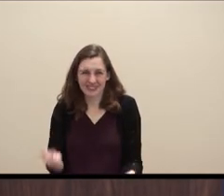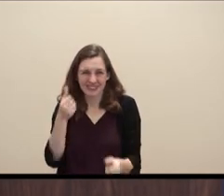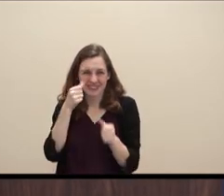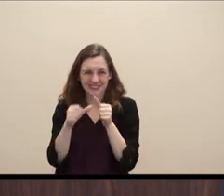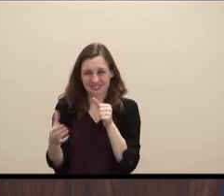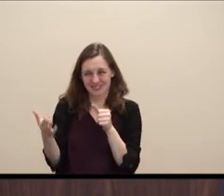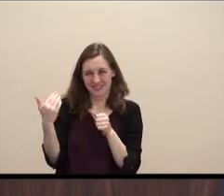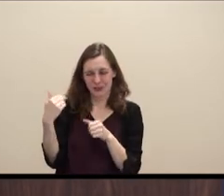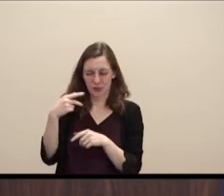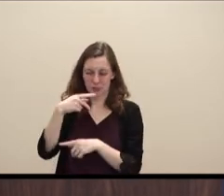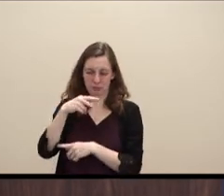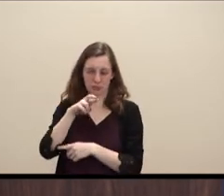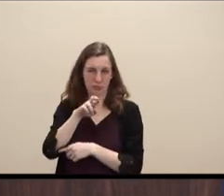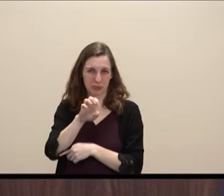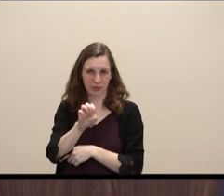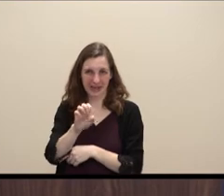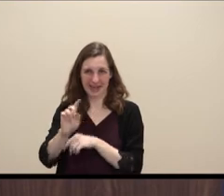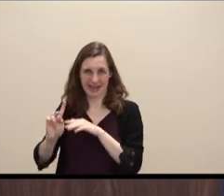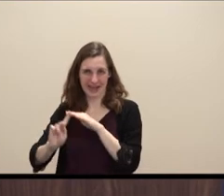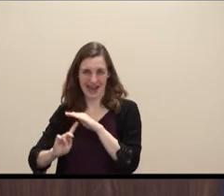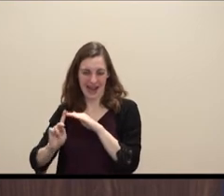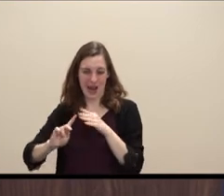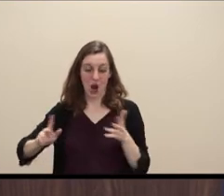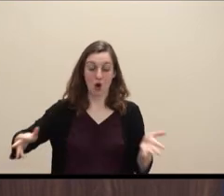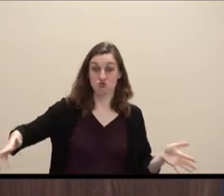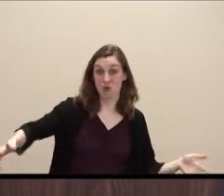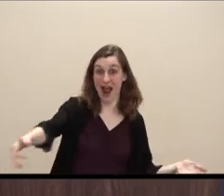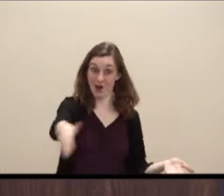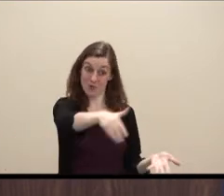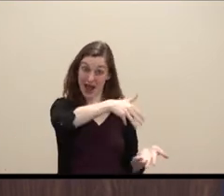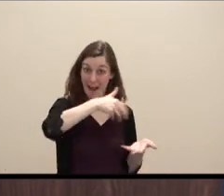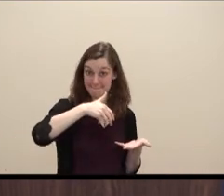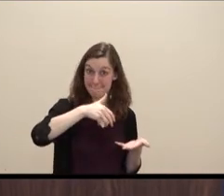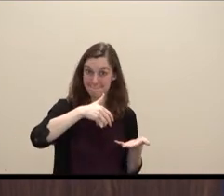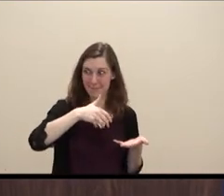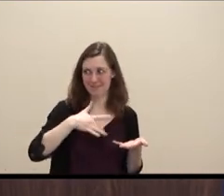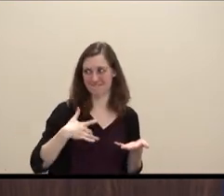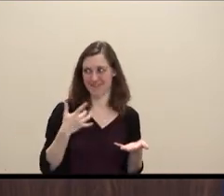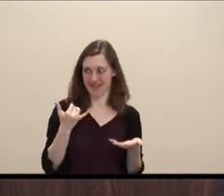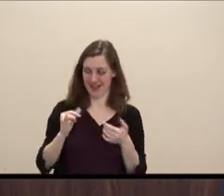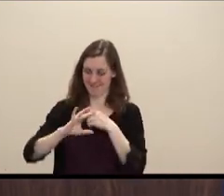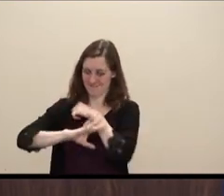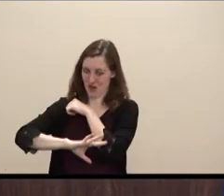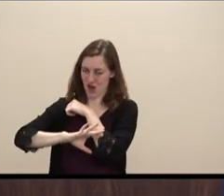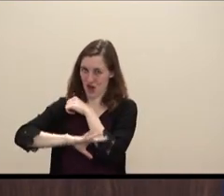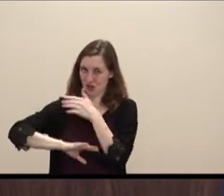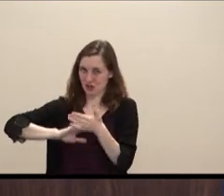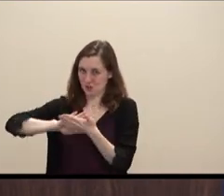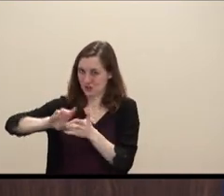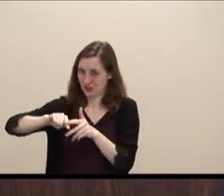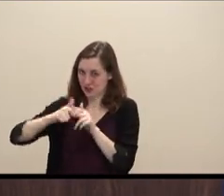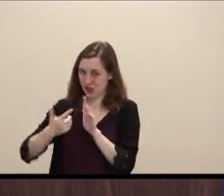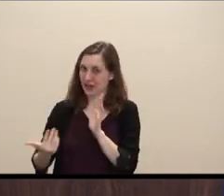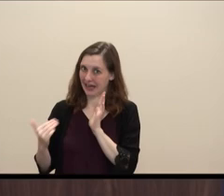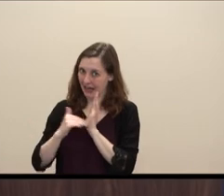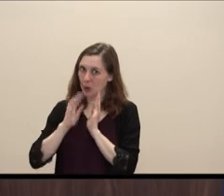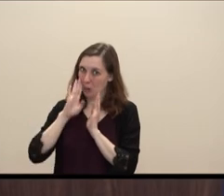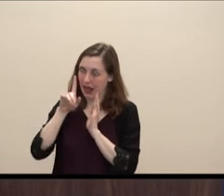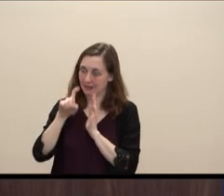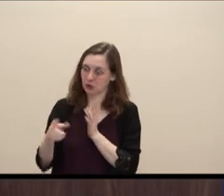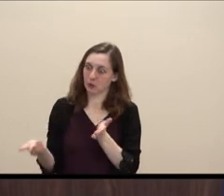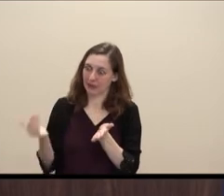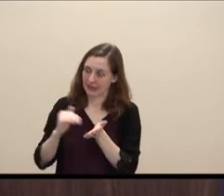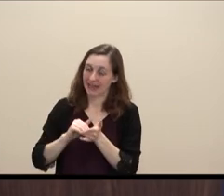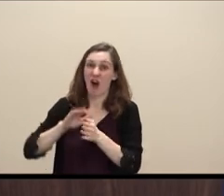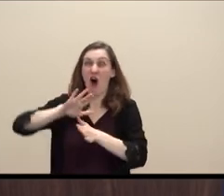roundup, almost like a just student roundup come time for school to start again, to say we're back. And to get them back